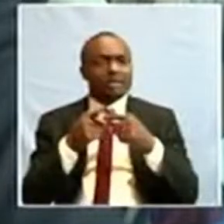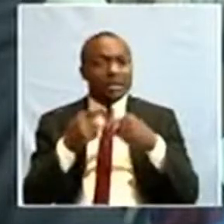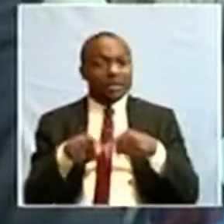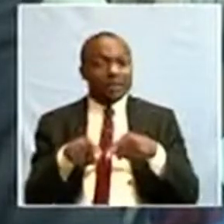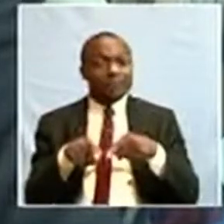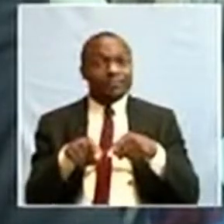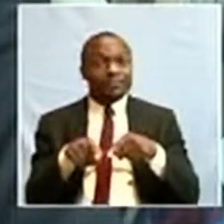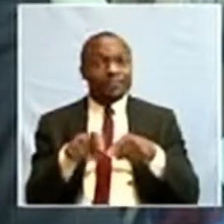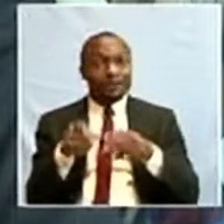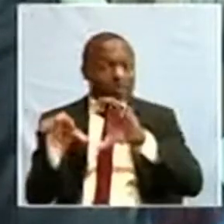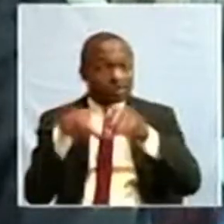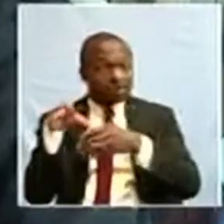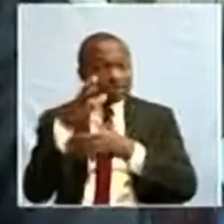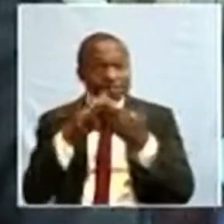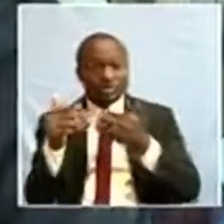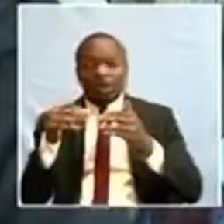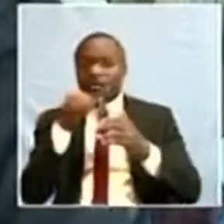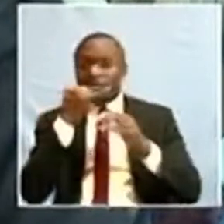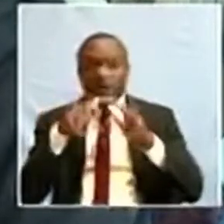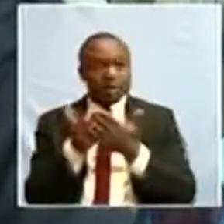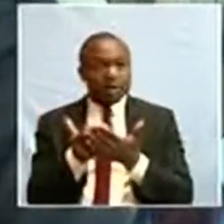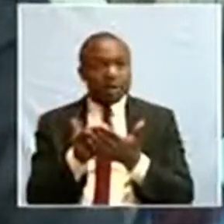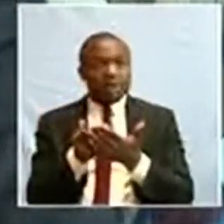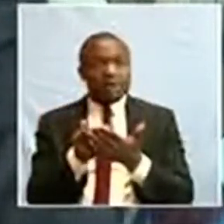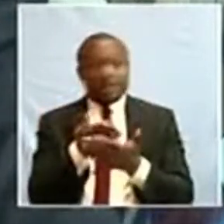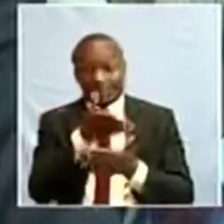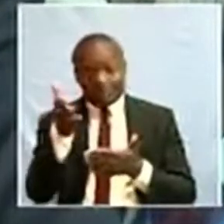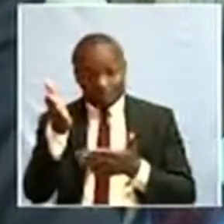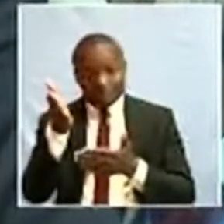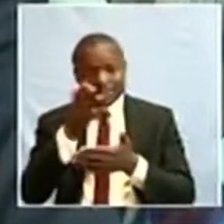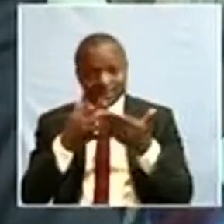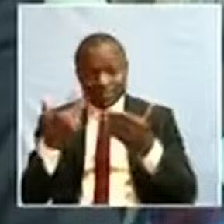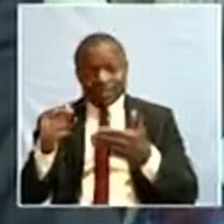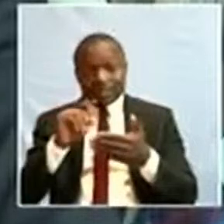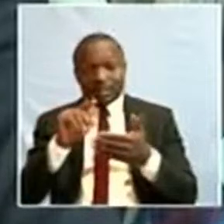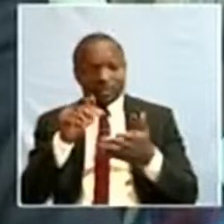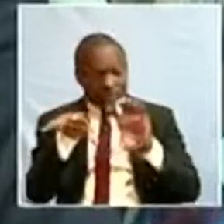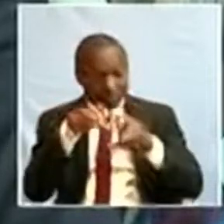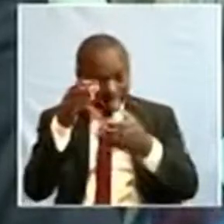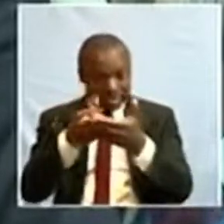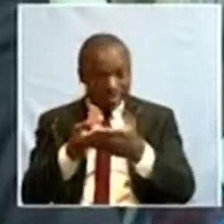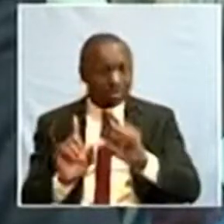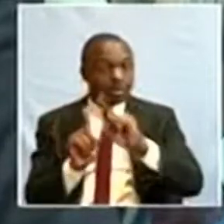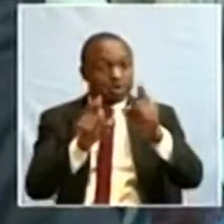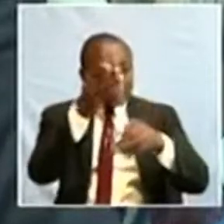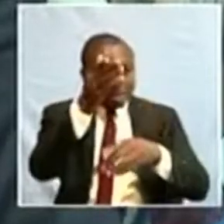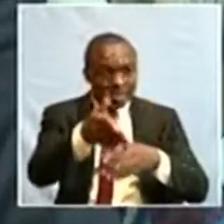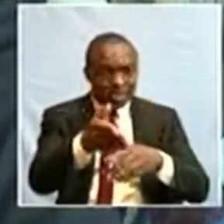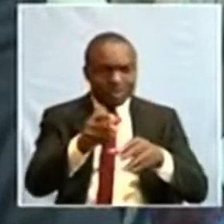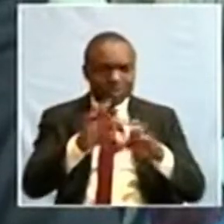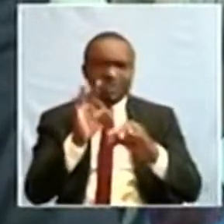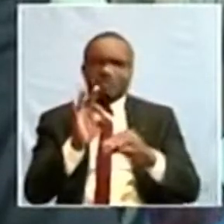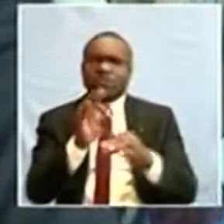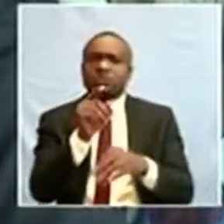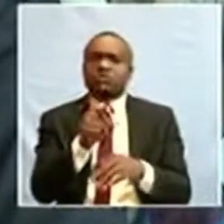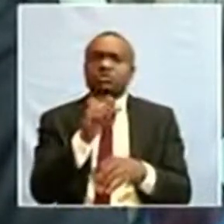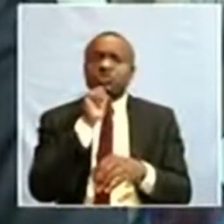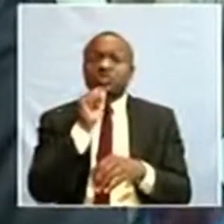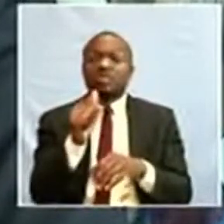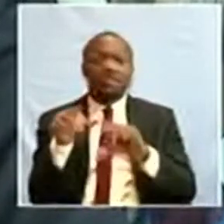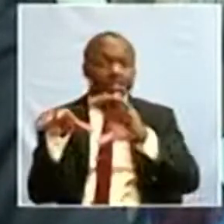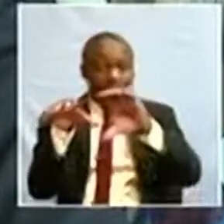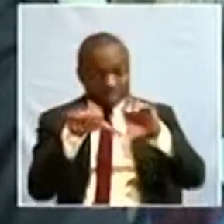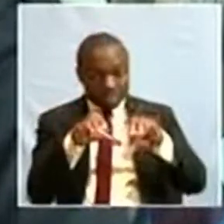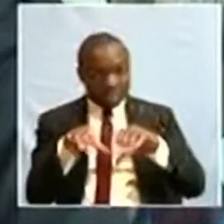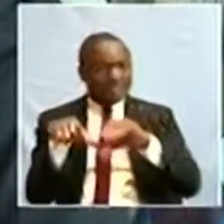must be something that said you should have done this. And then when we went on the ground, we realized that you did not do it. So it means you have